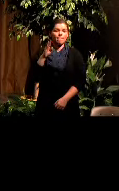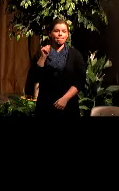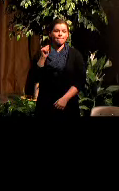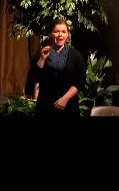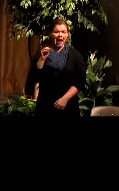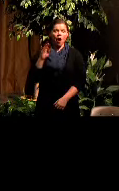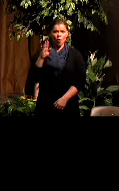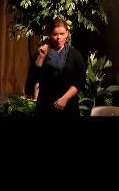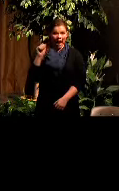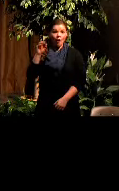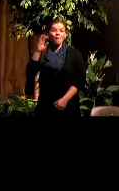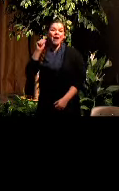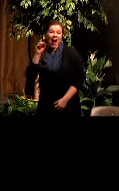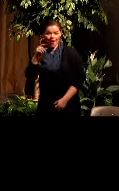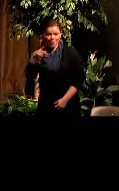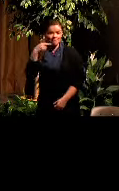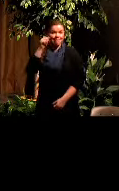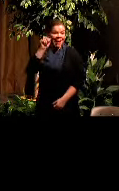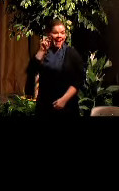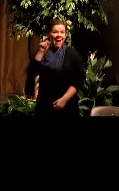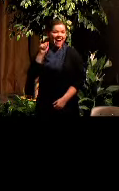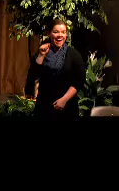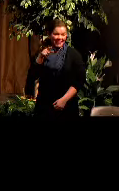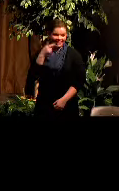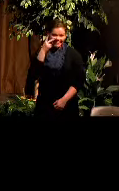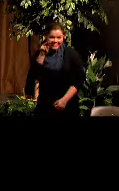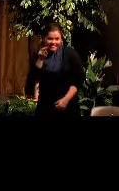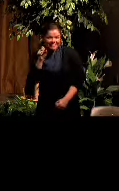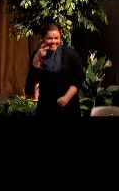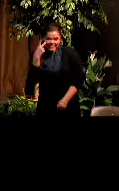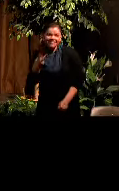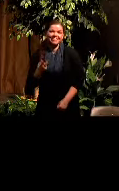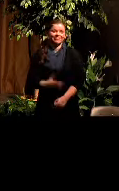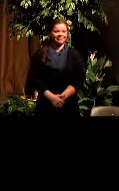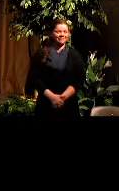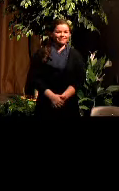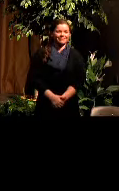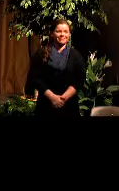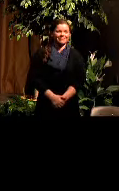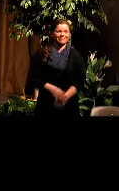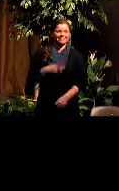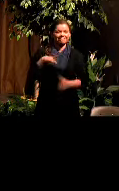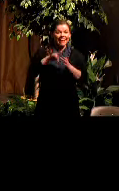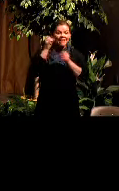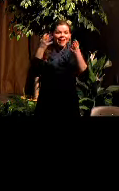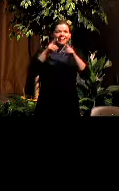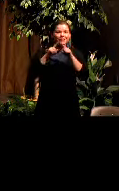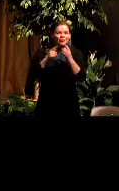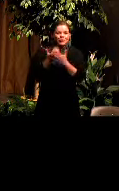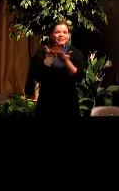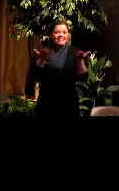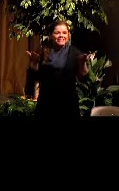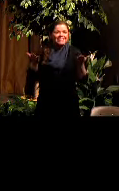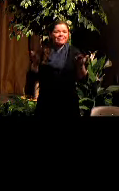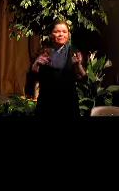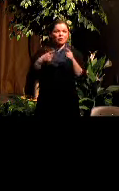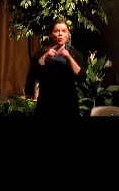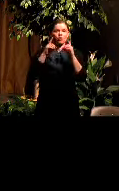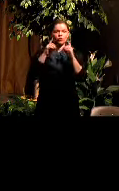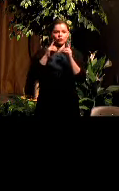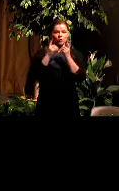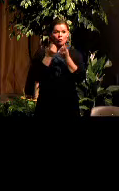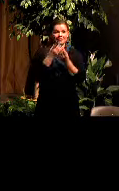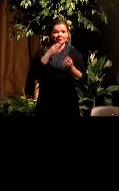in 3D. You can discover something new about Krispy Kreme donuts or Tabasco sauce. Or you can catch up on the